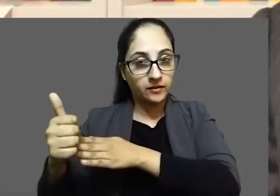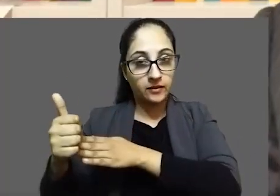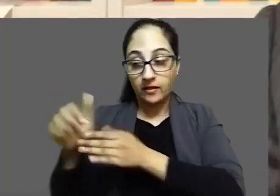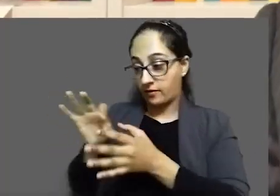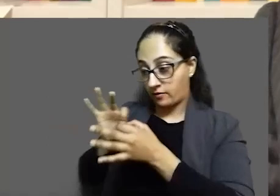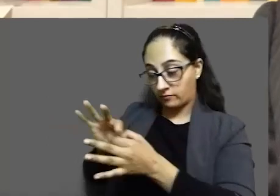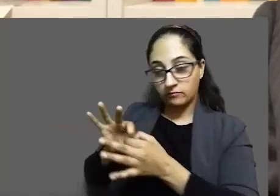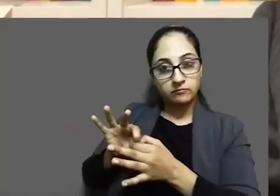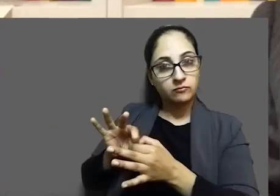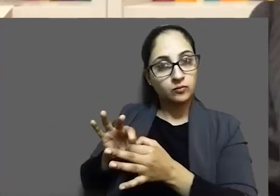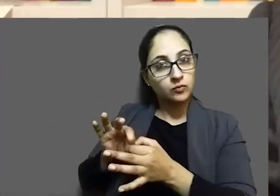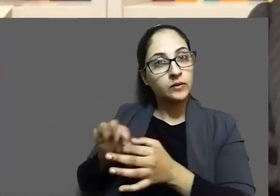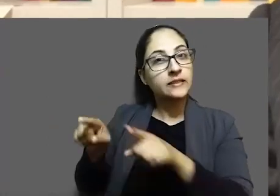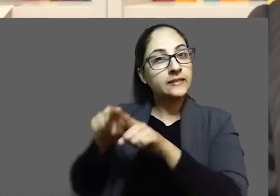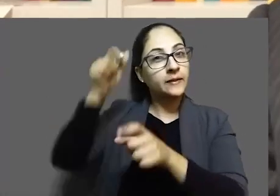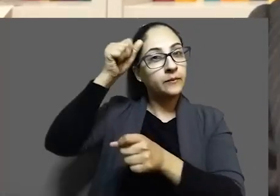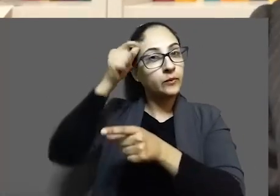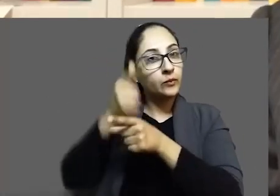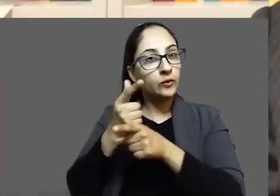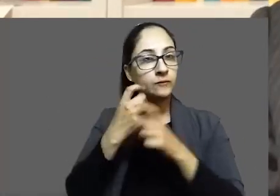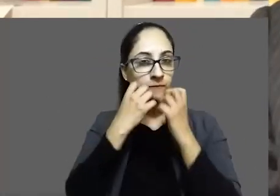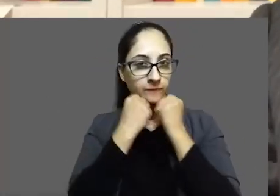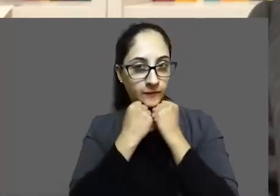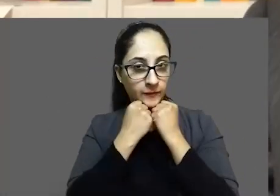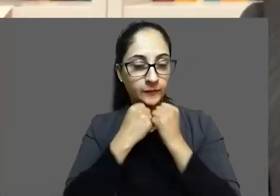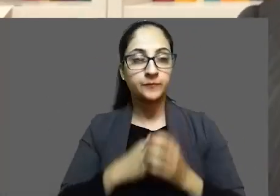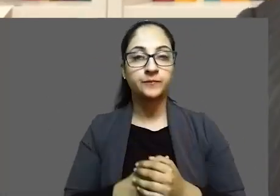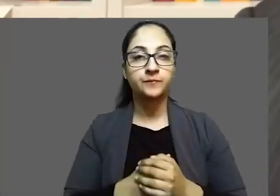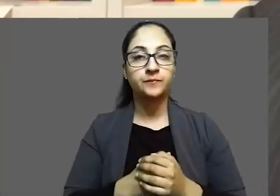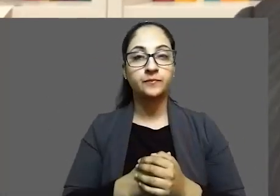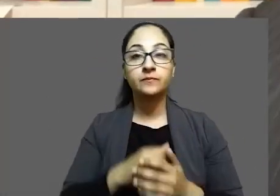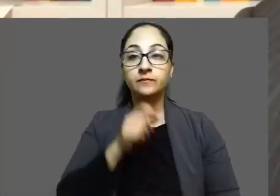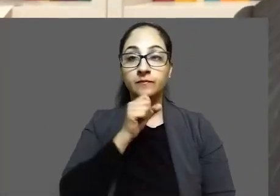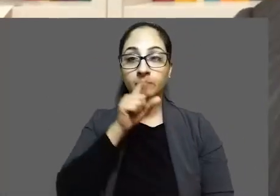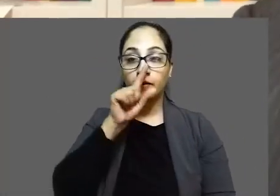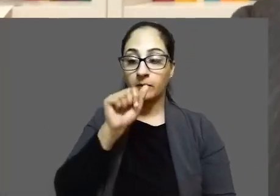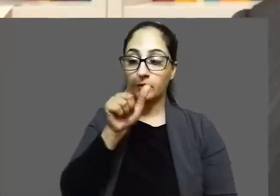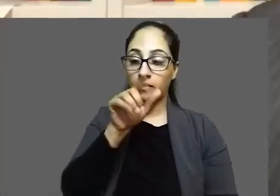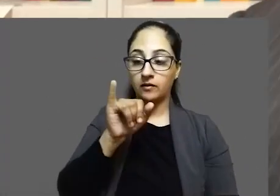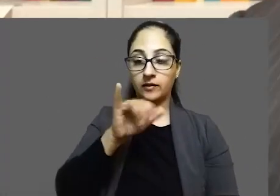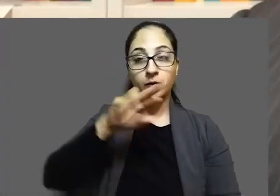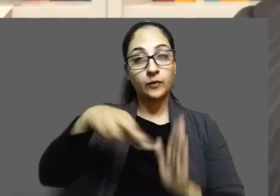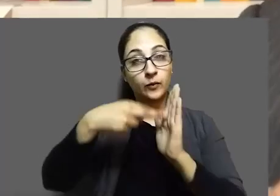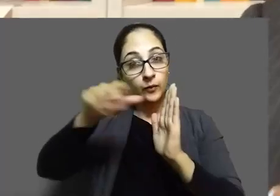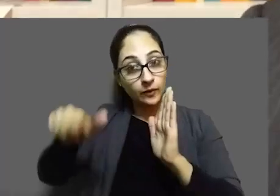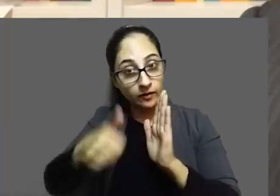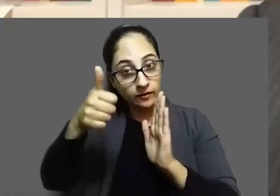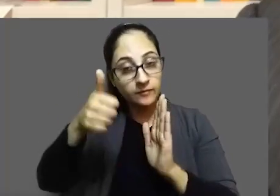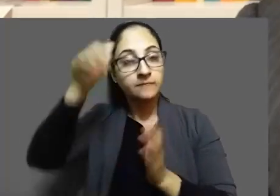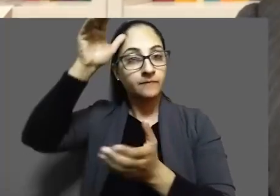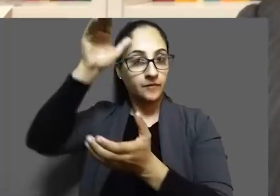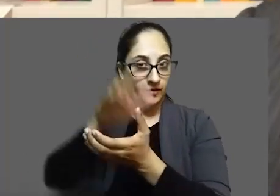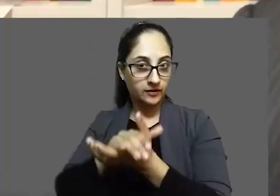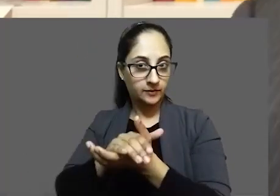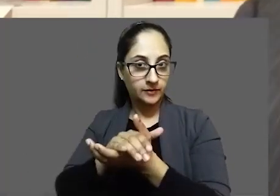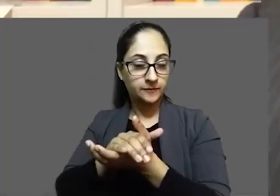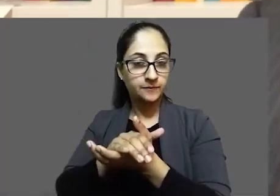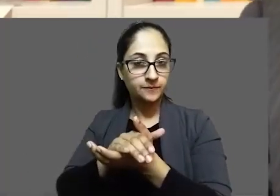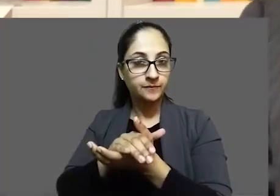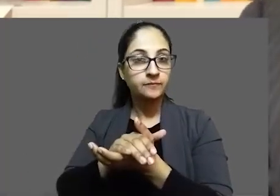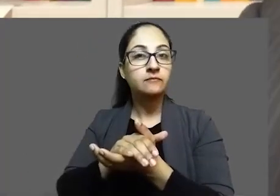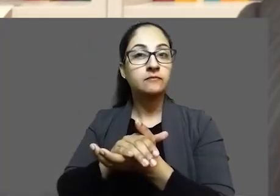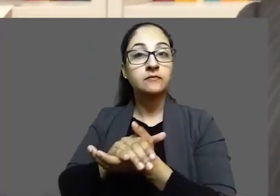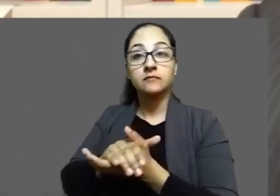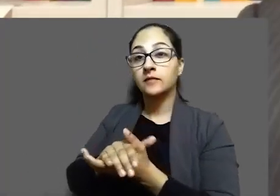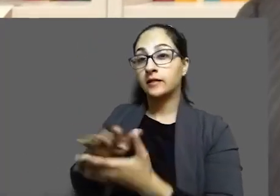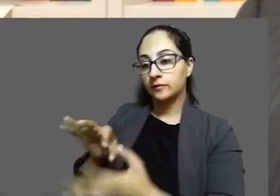established here. And this is true as well for Imam Ali as a husband, right? When we talk about the ethics that Imam